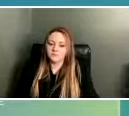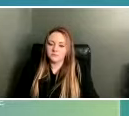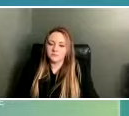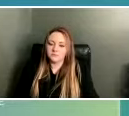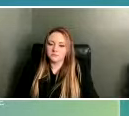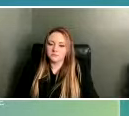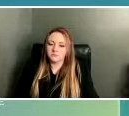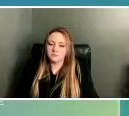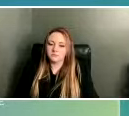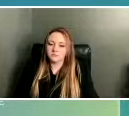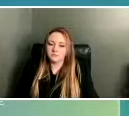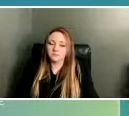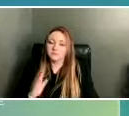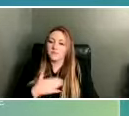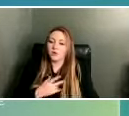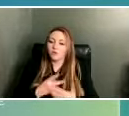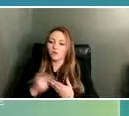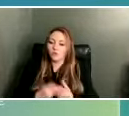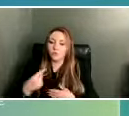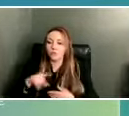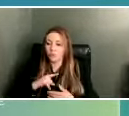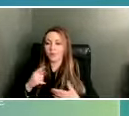We engage in surveying